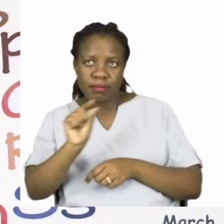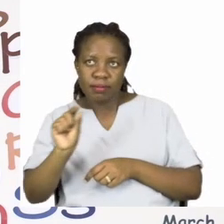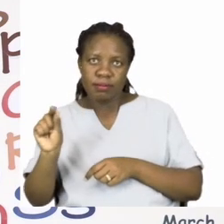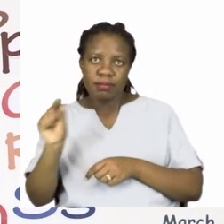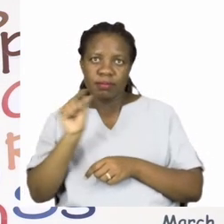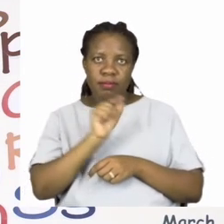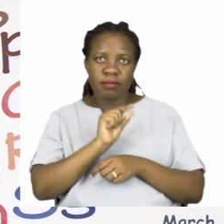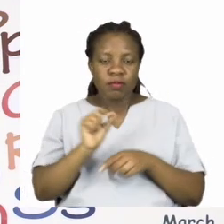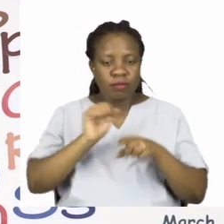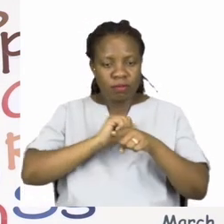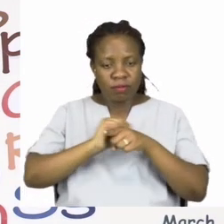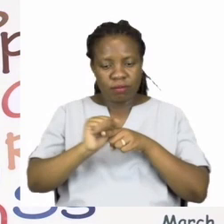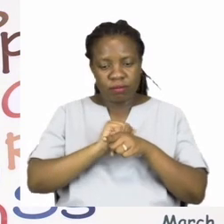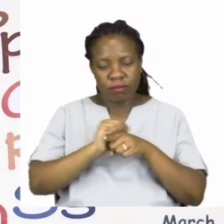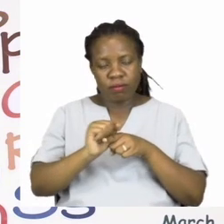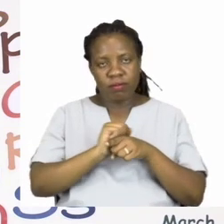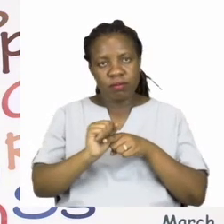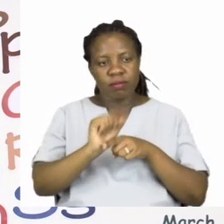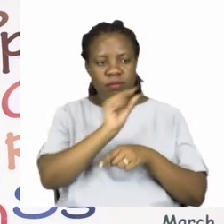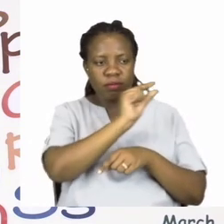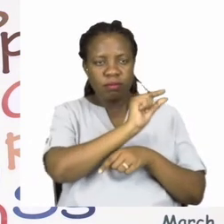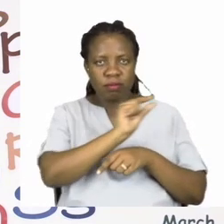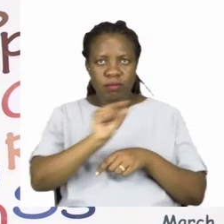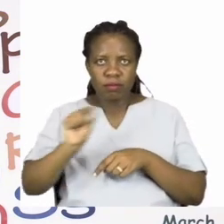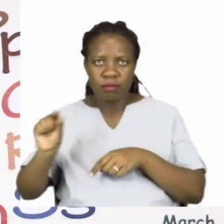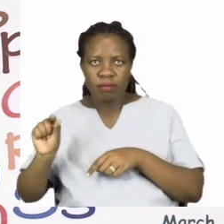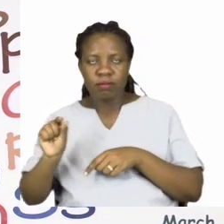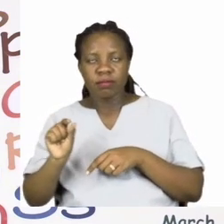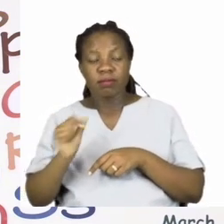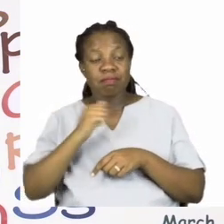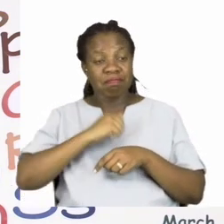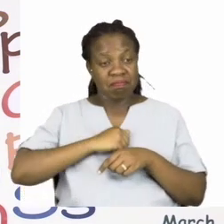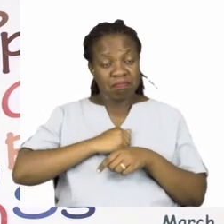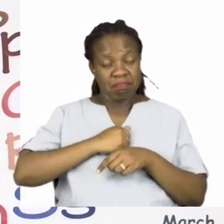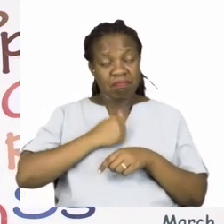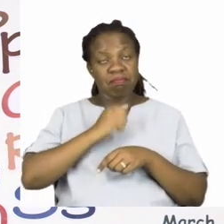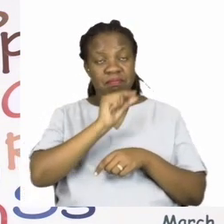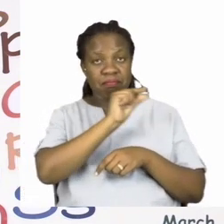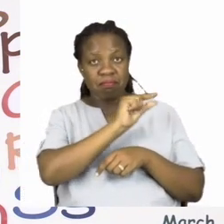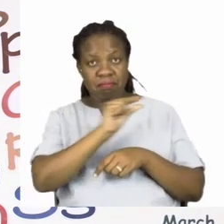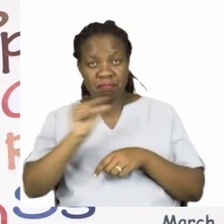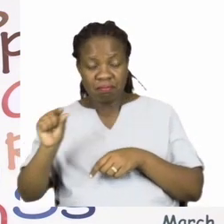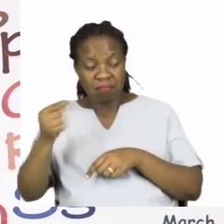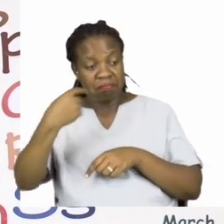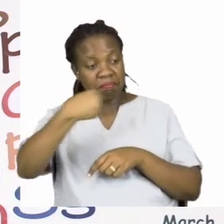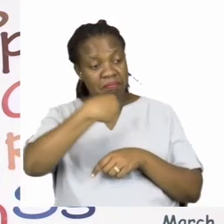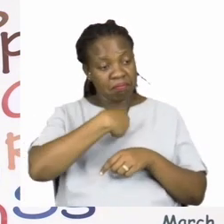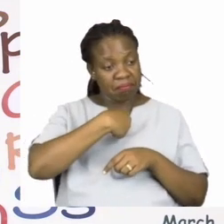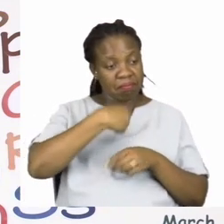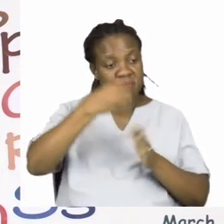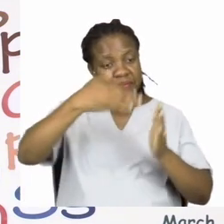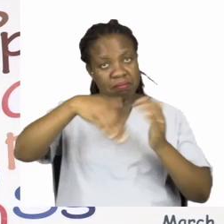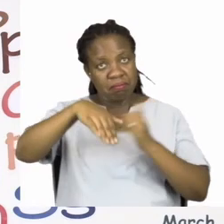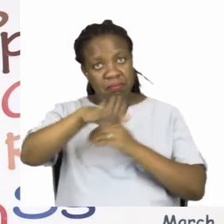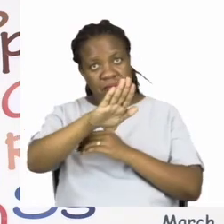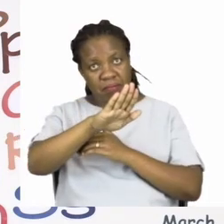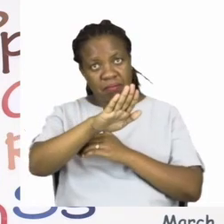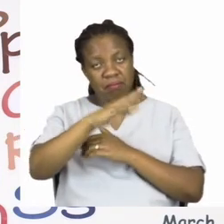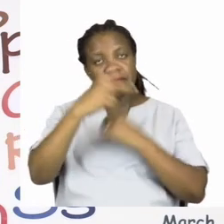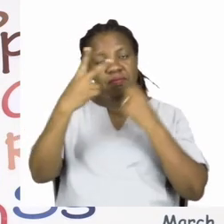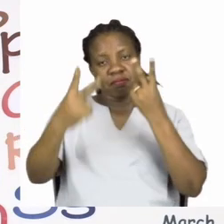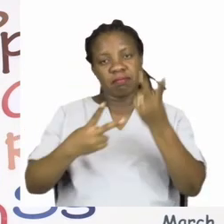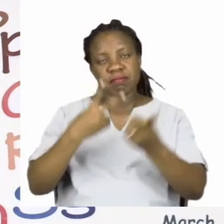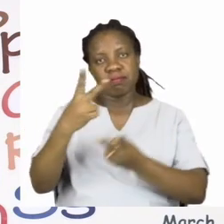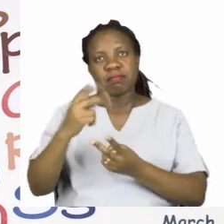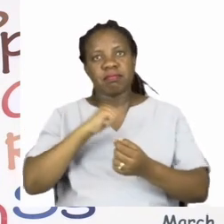sentence writing. My sentence is, I went to visit my cousins.